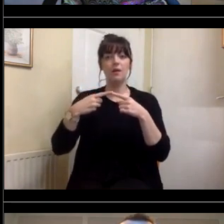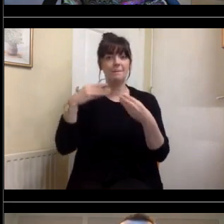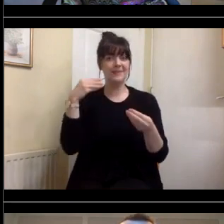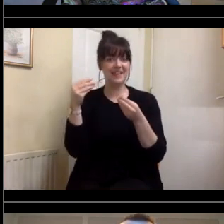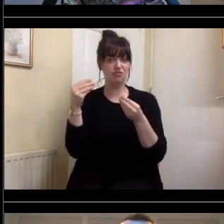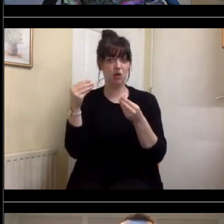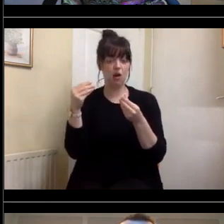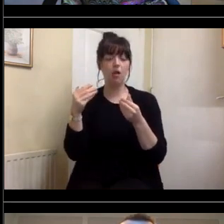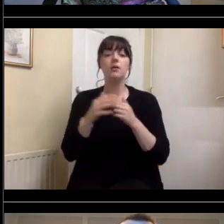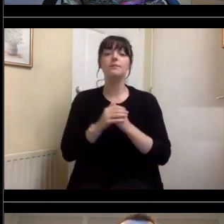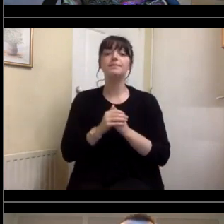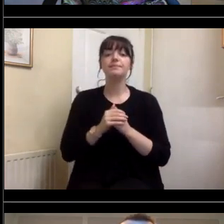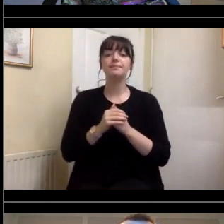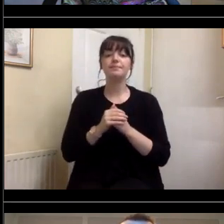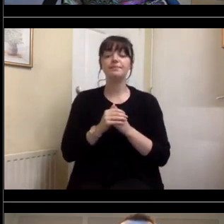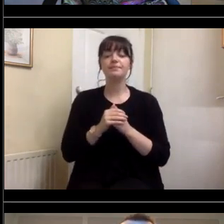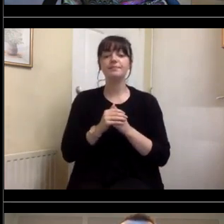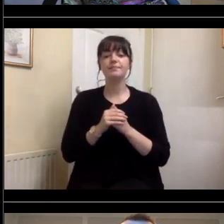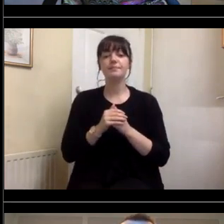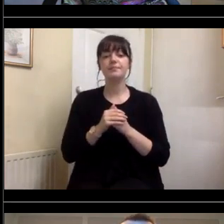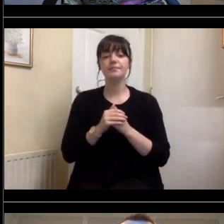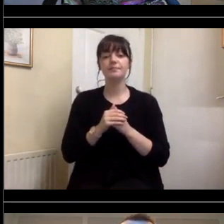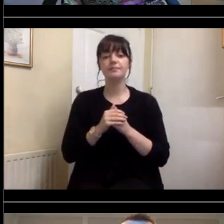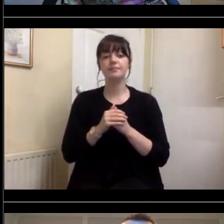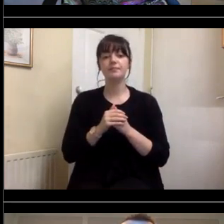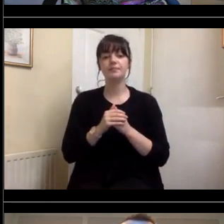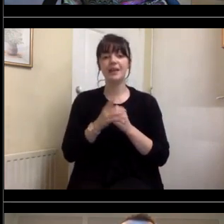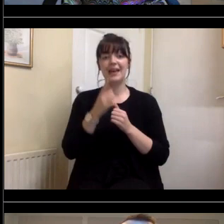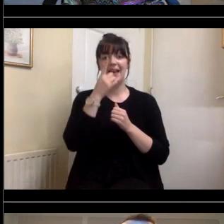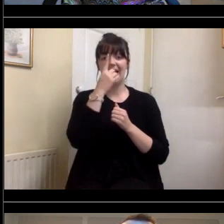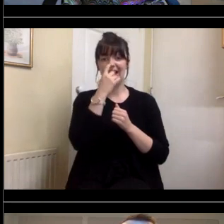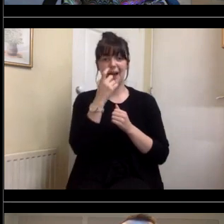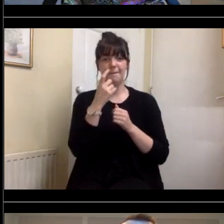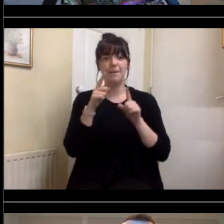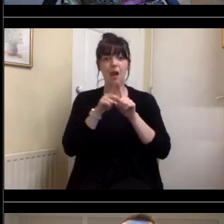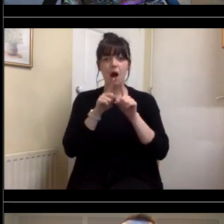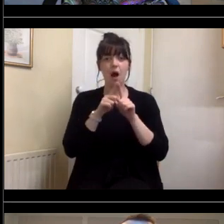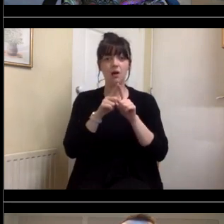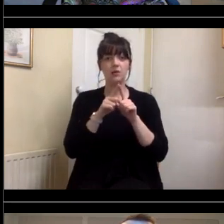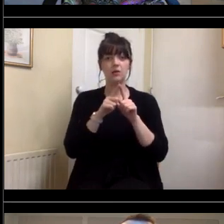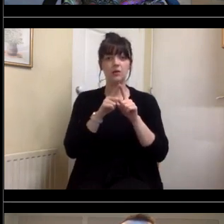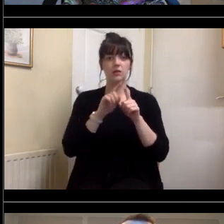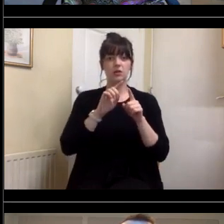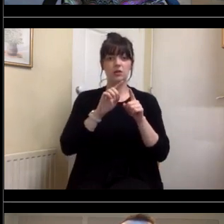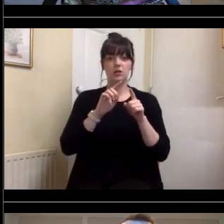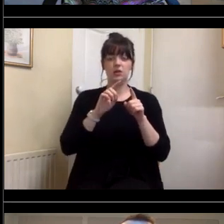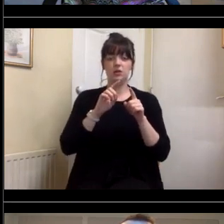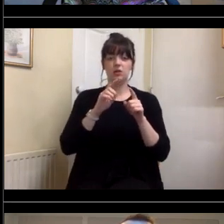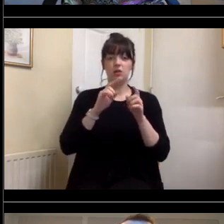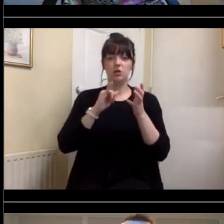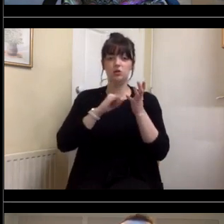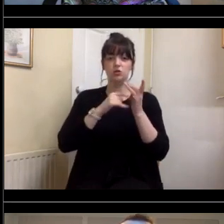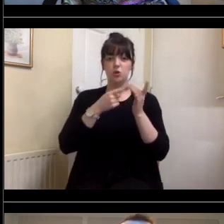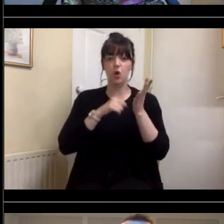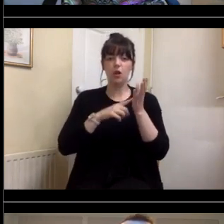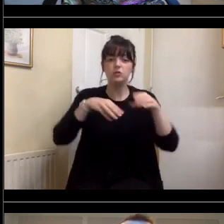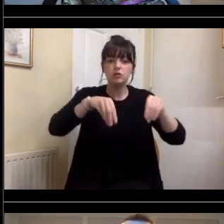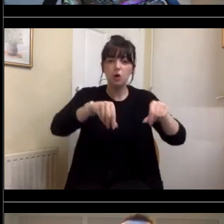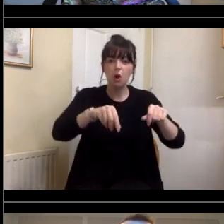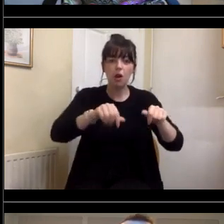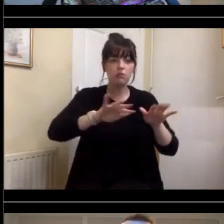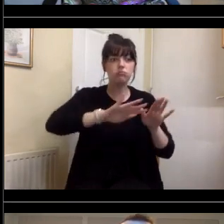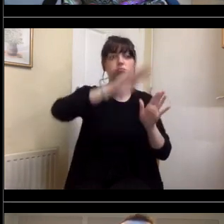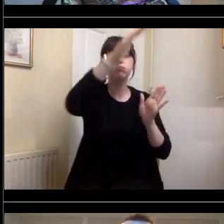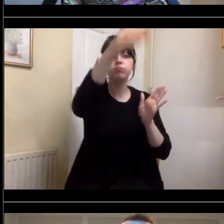materials, but it could also be a mound if that was suitable in that particular location. I mean,